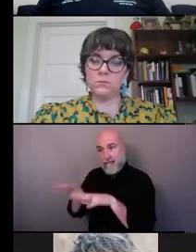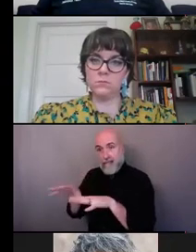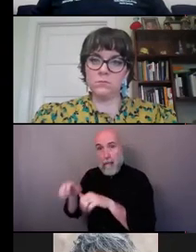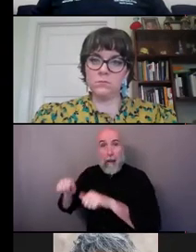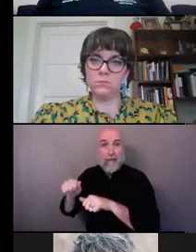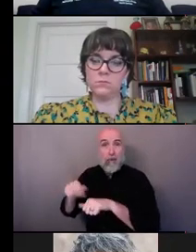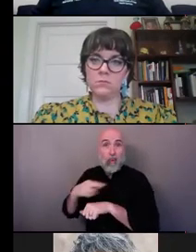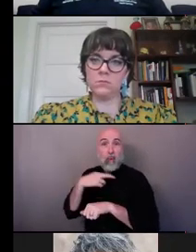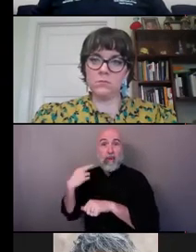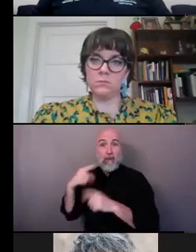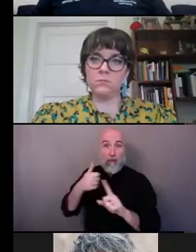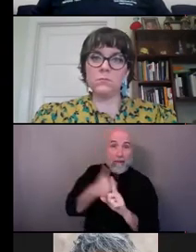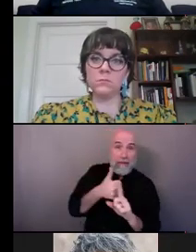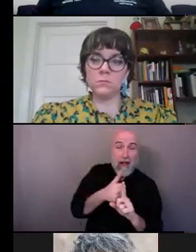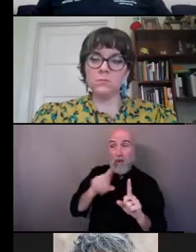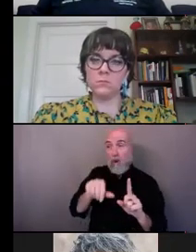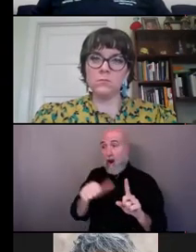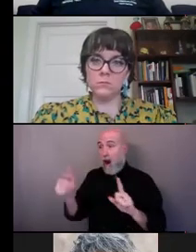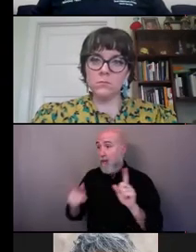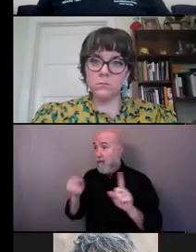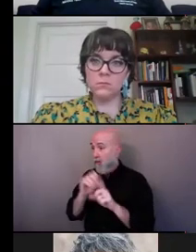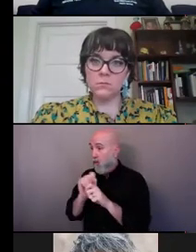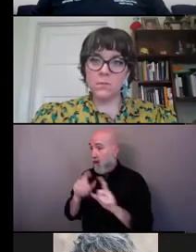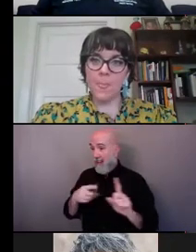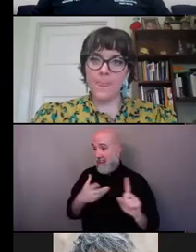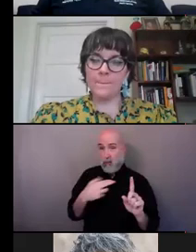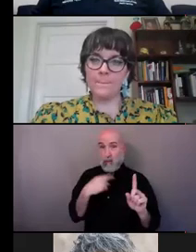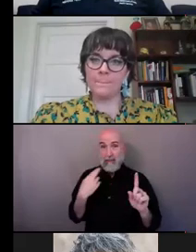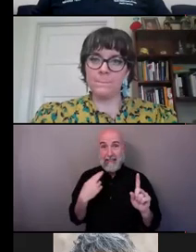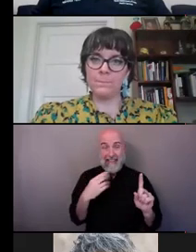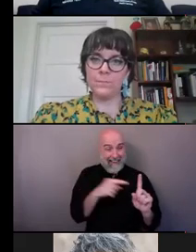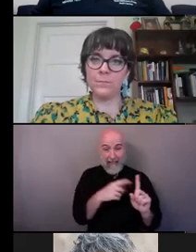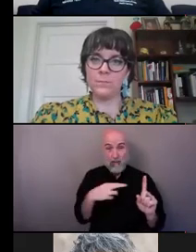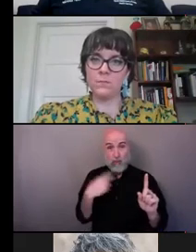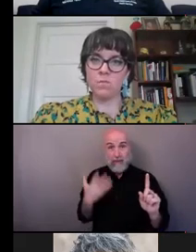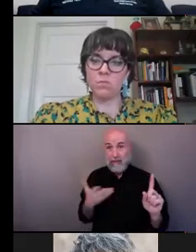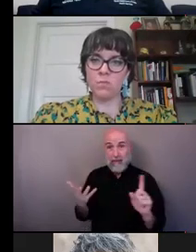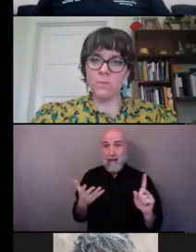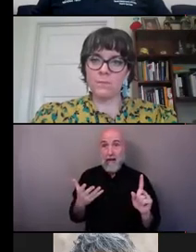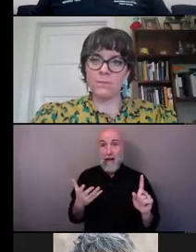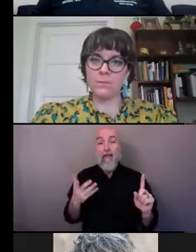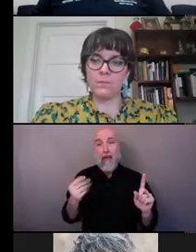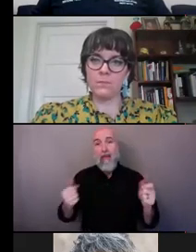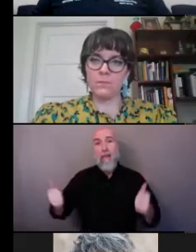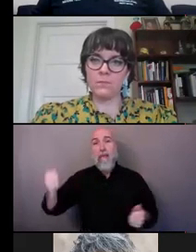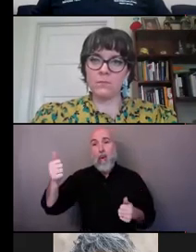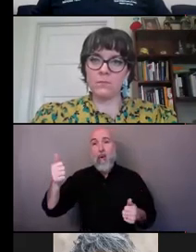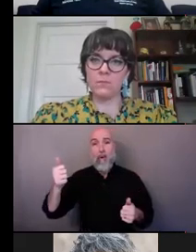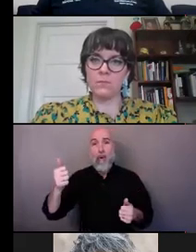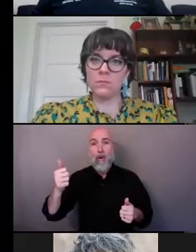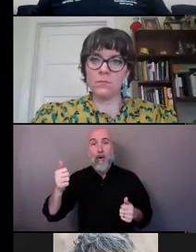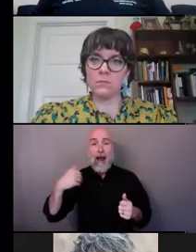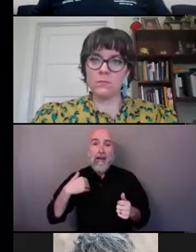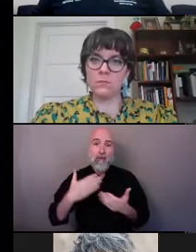harm to themselves or others in the workplace, if that exists, then the employer would be entitled